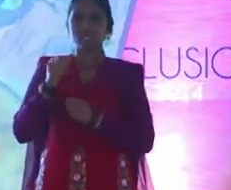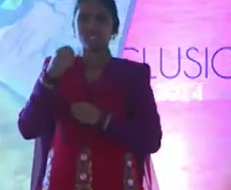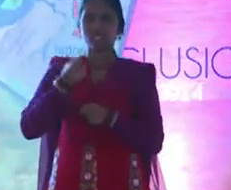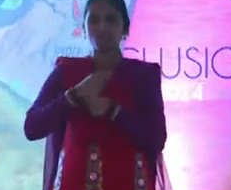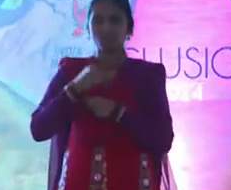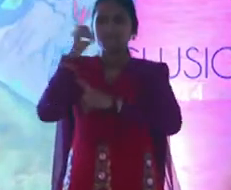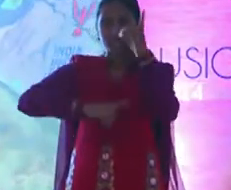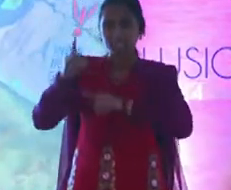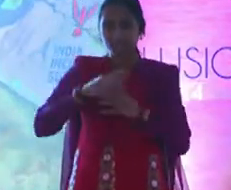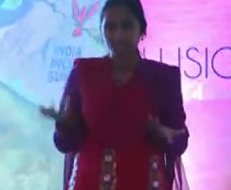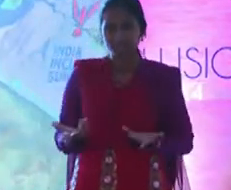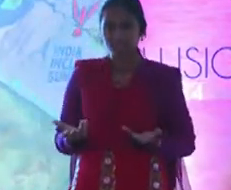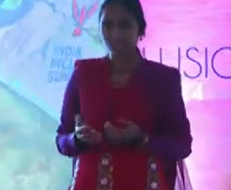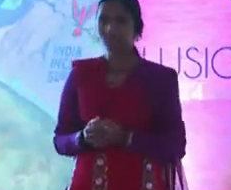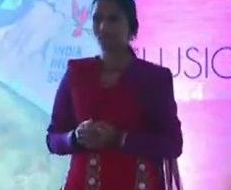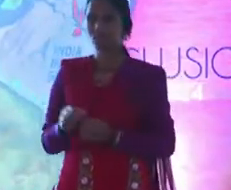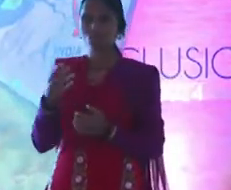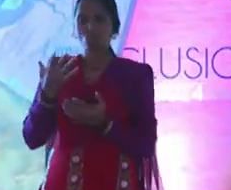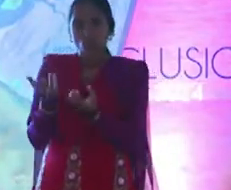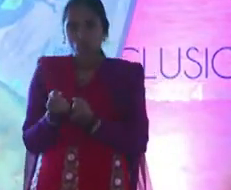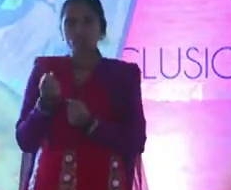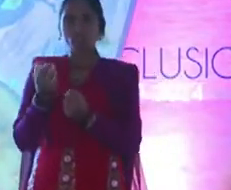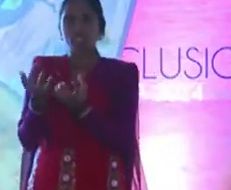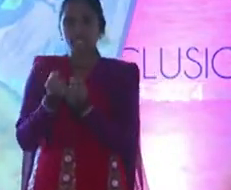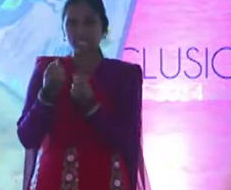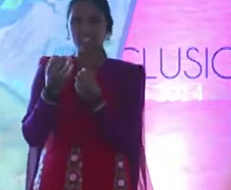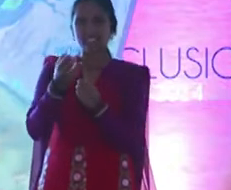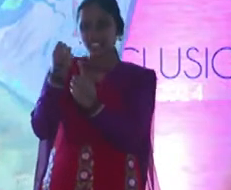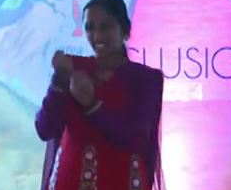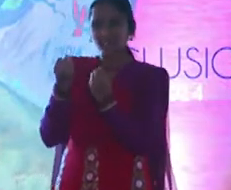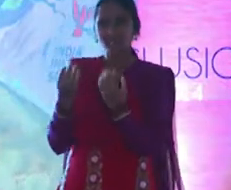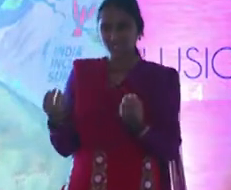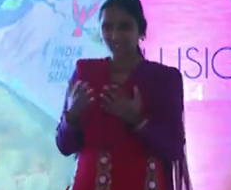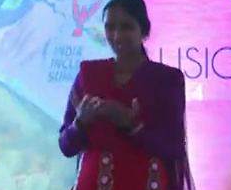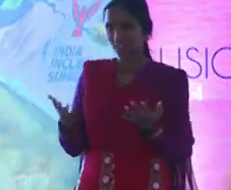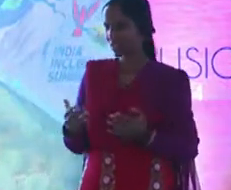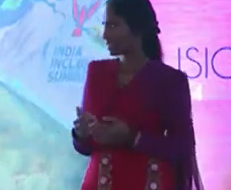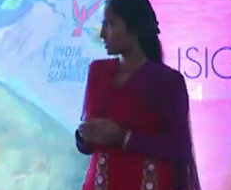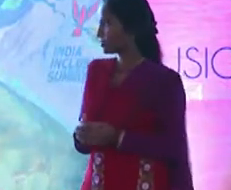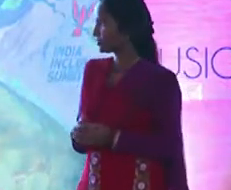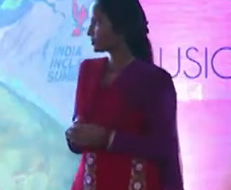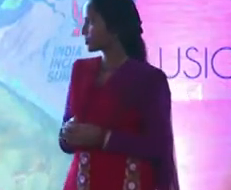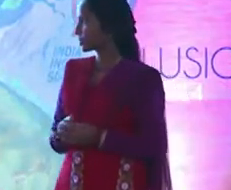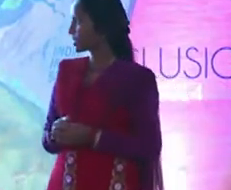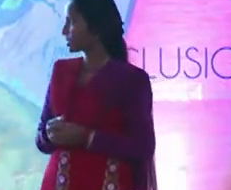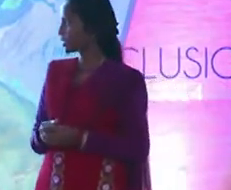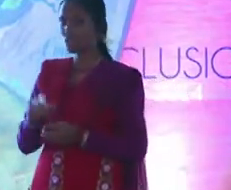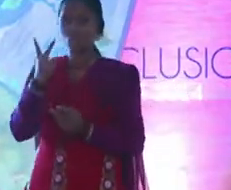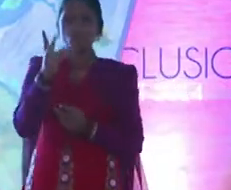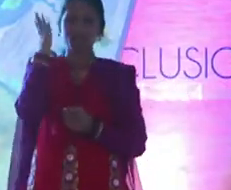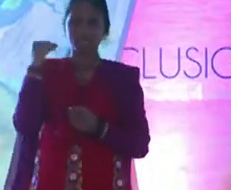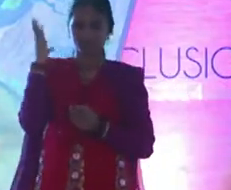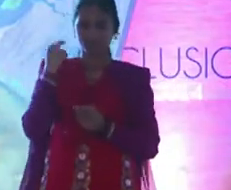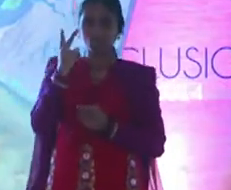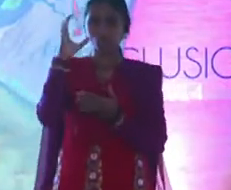Affairs wishes to undertake, or rather is already in the process of taking up two experiments,